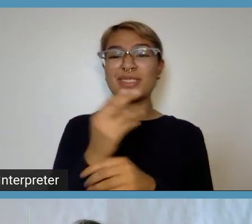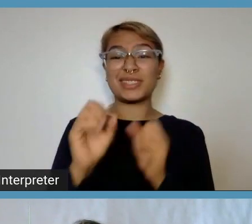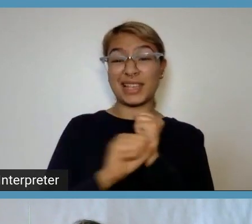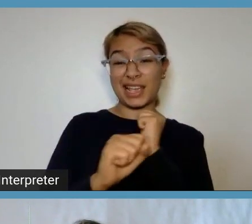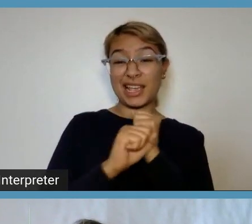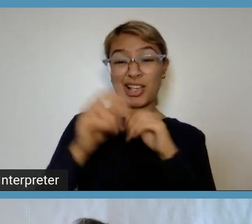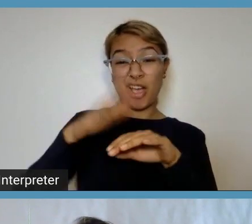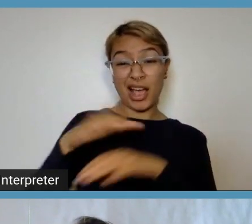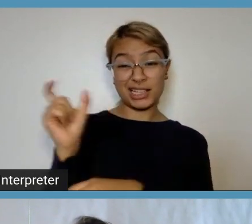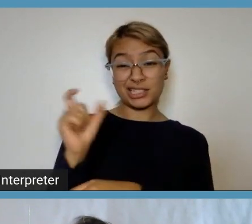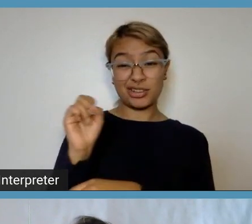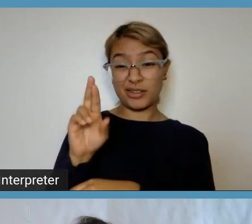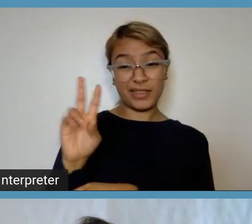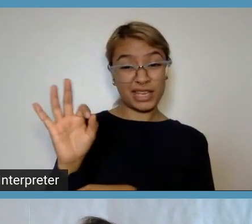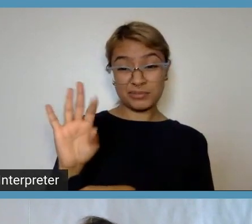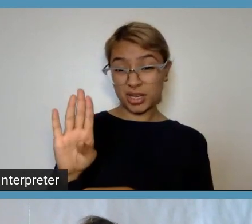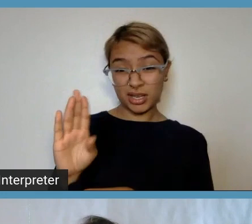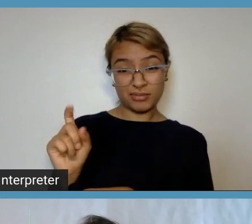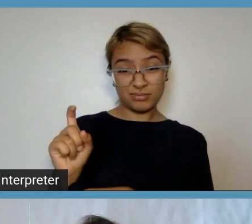Instagram or Facebook?